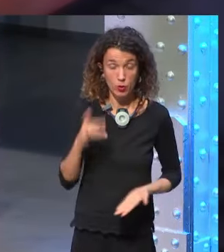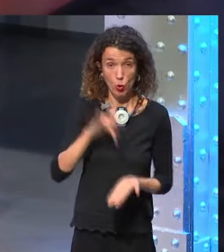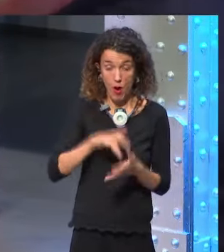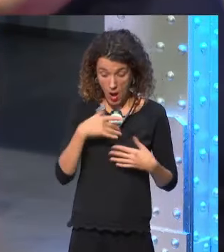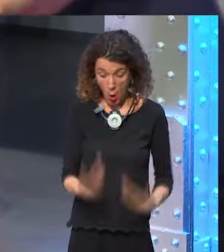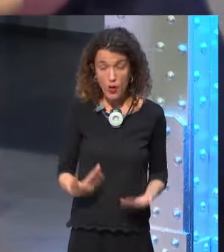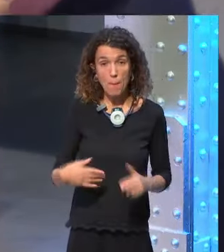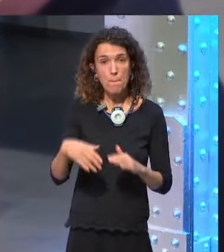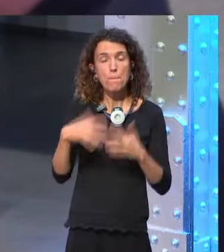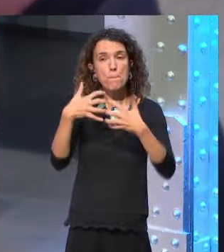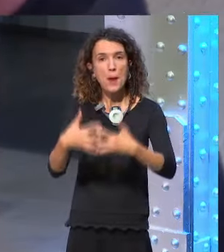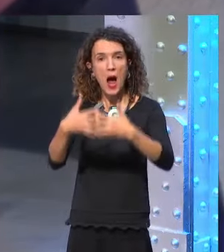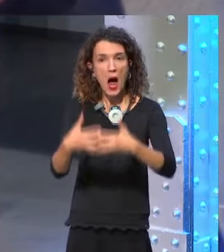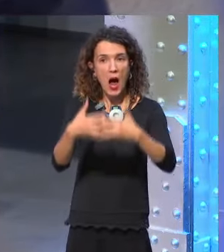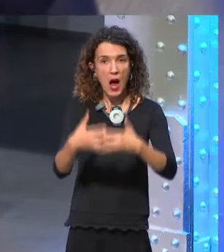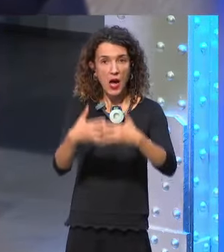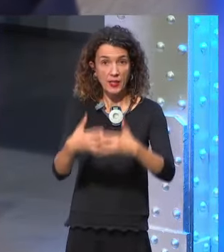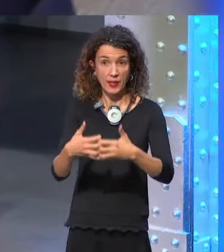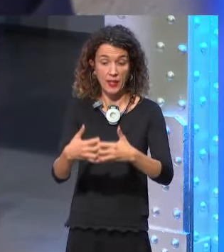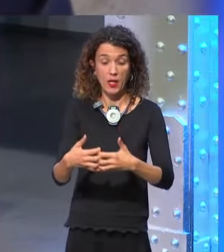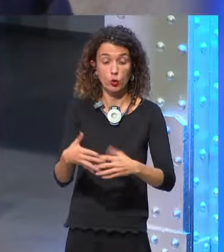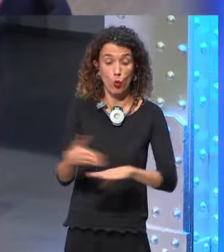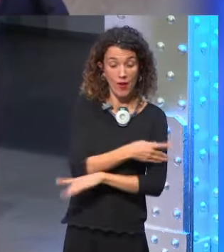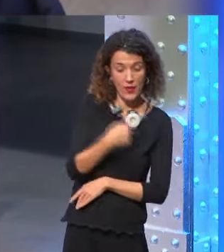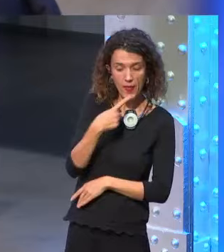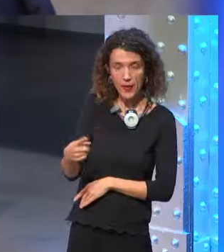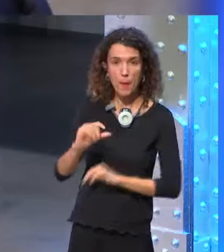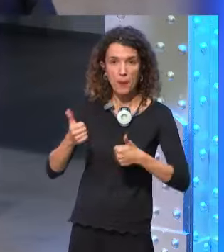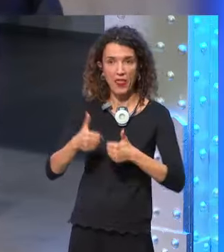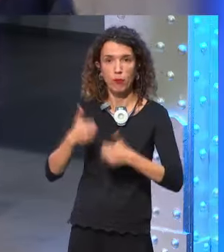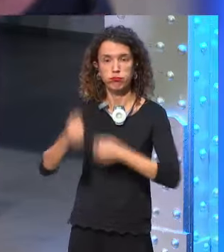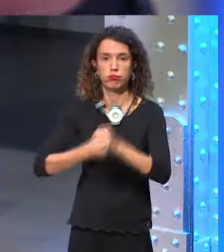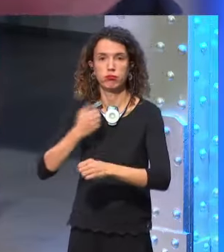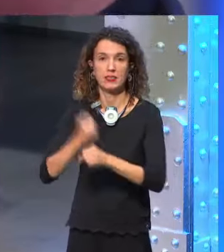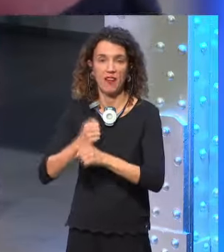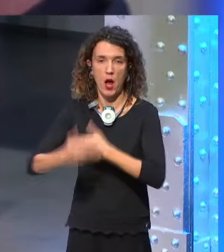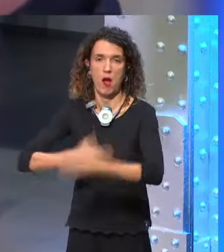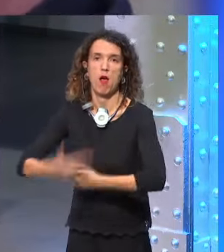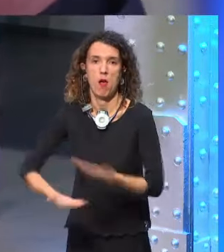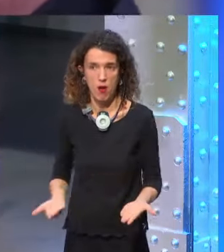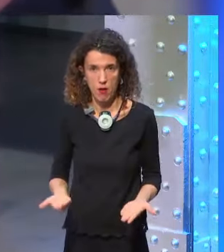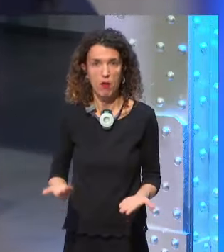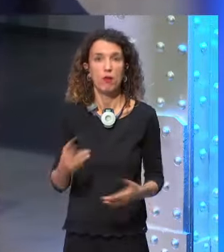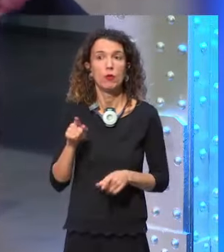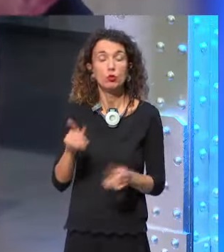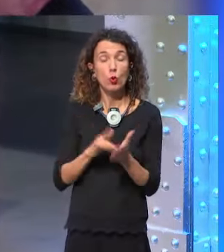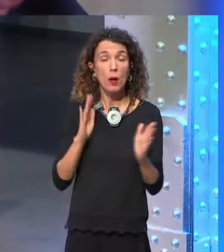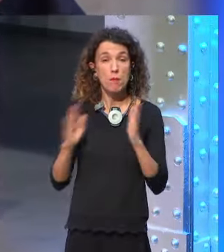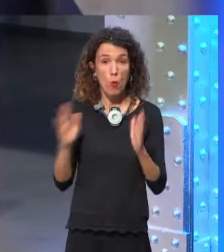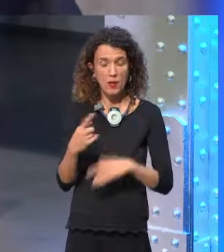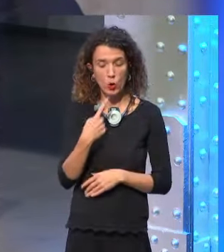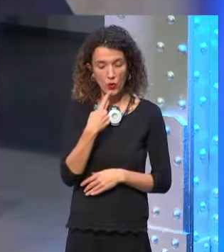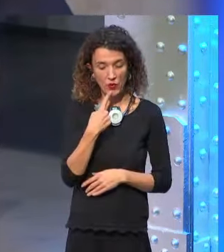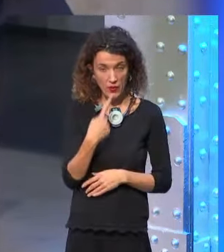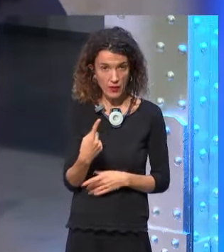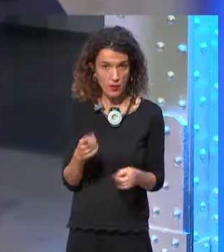do, but there is a moment of distance between what you said it should do and what it then does. And now you could